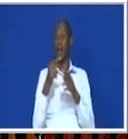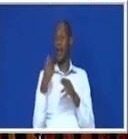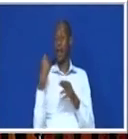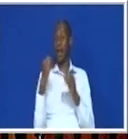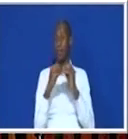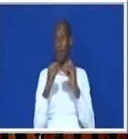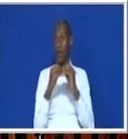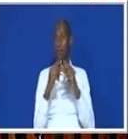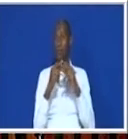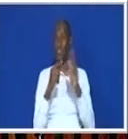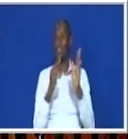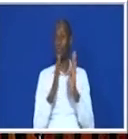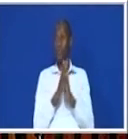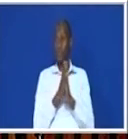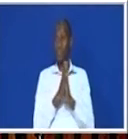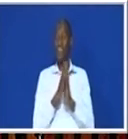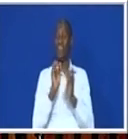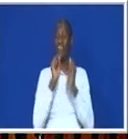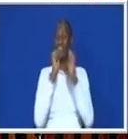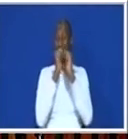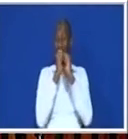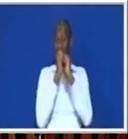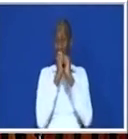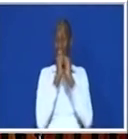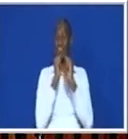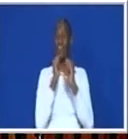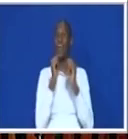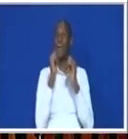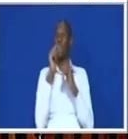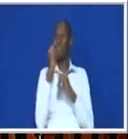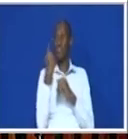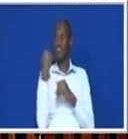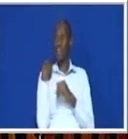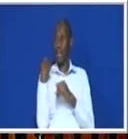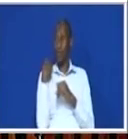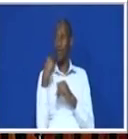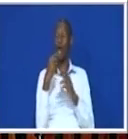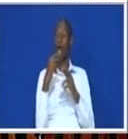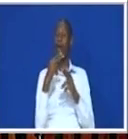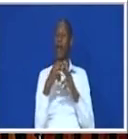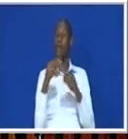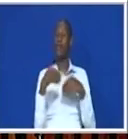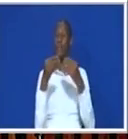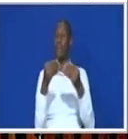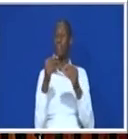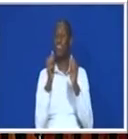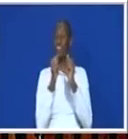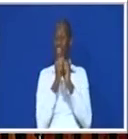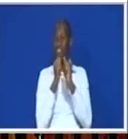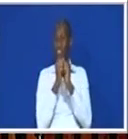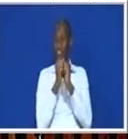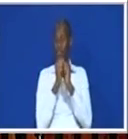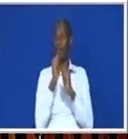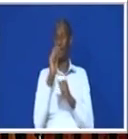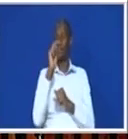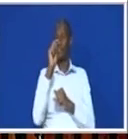we start with tenths. Now, the first number, we call it a tenth. That is its